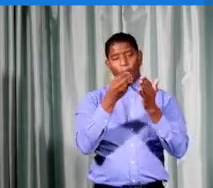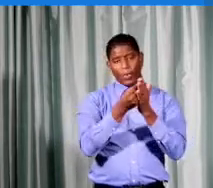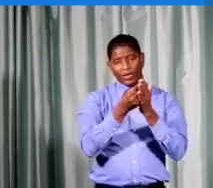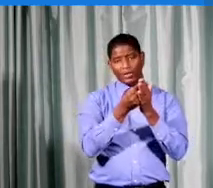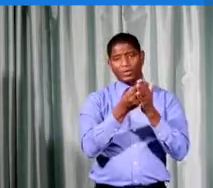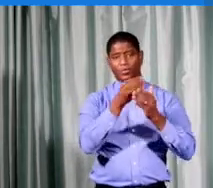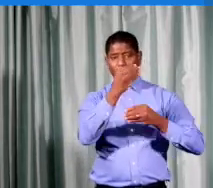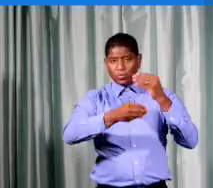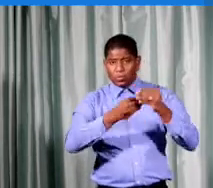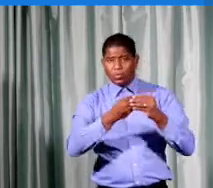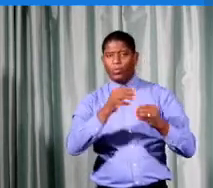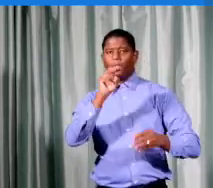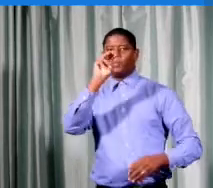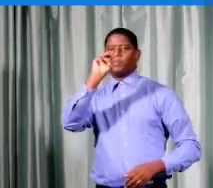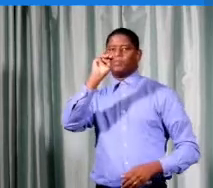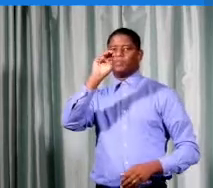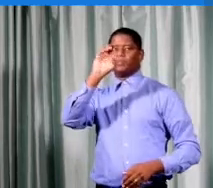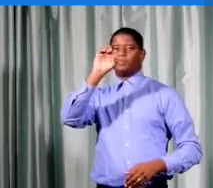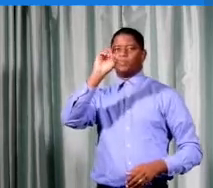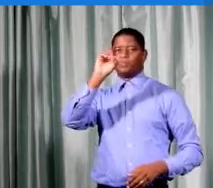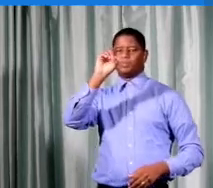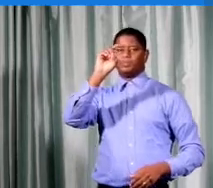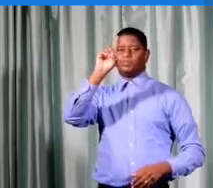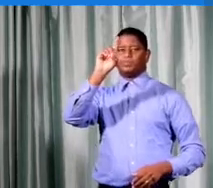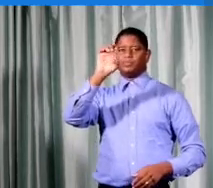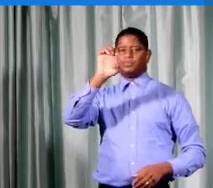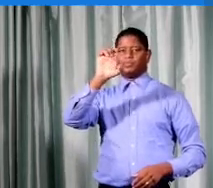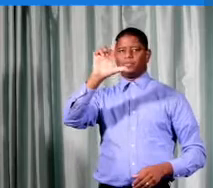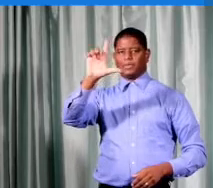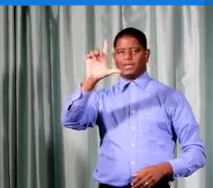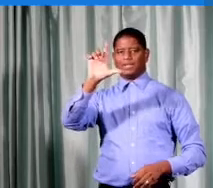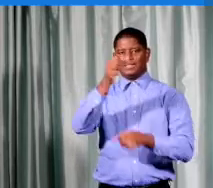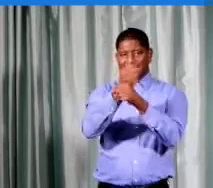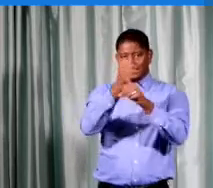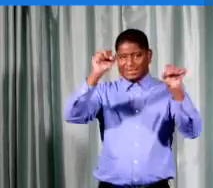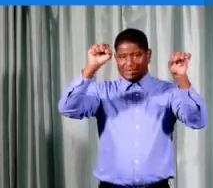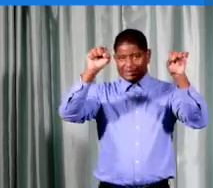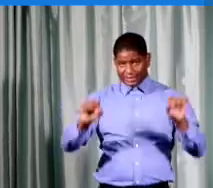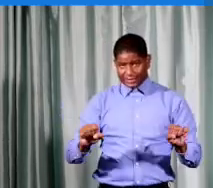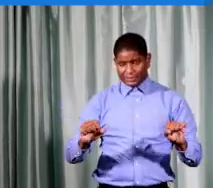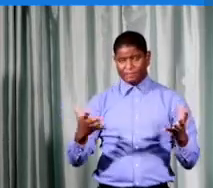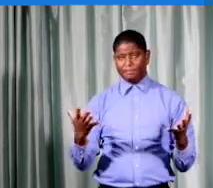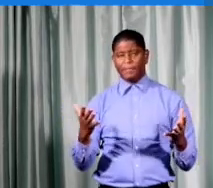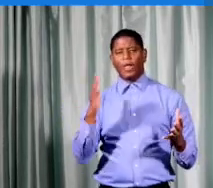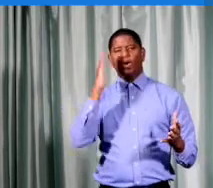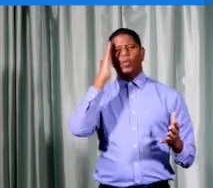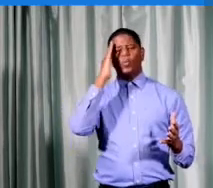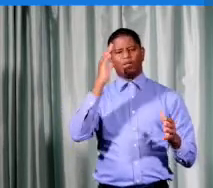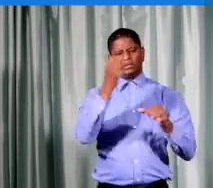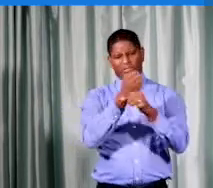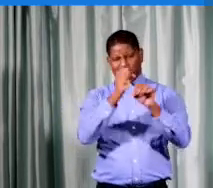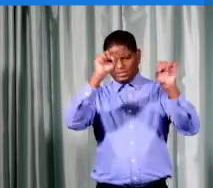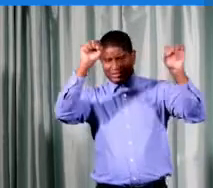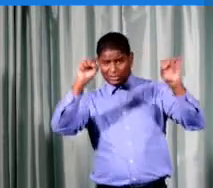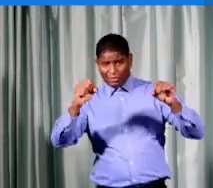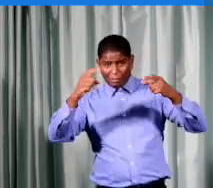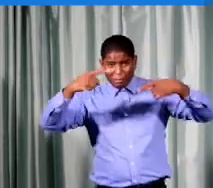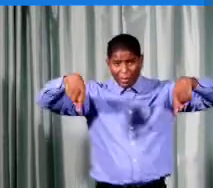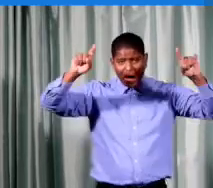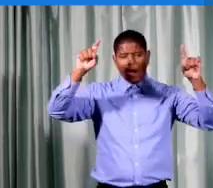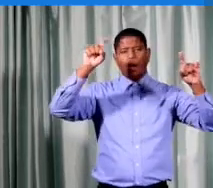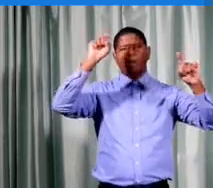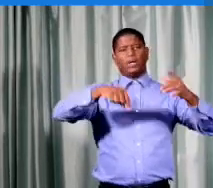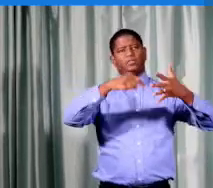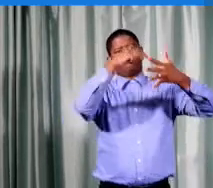a system. These are the assumptions for that model to work. Traditional assumptions of